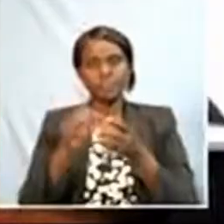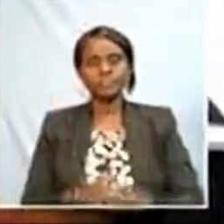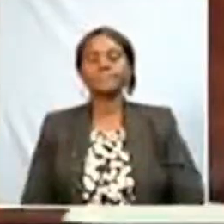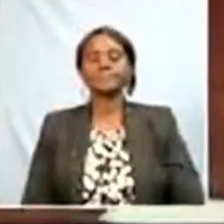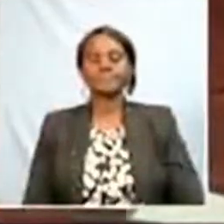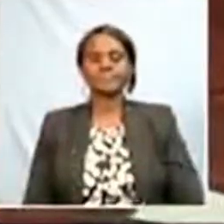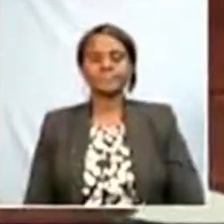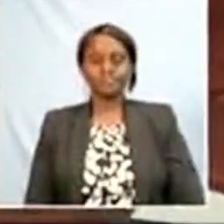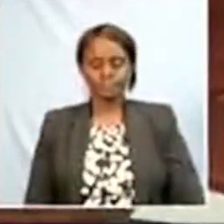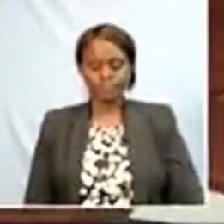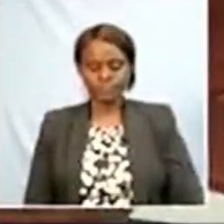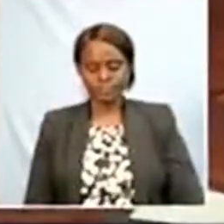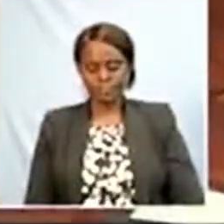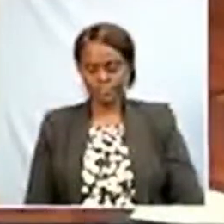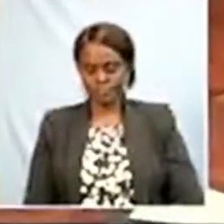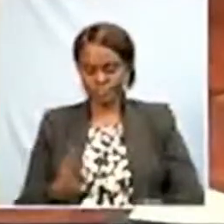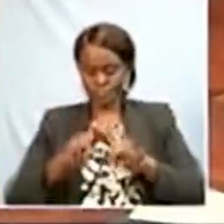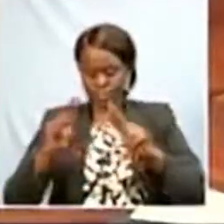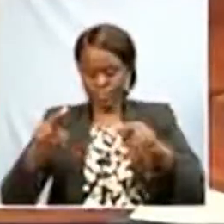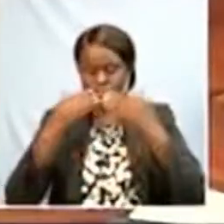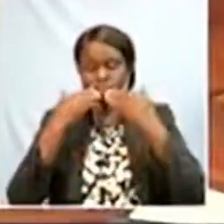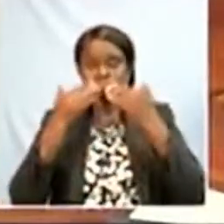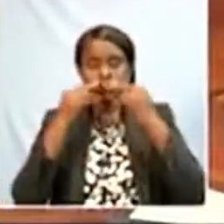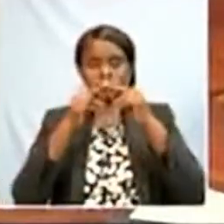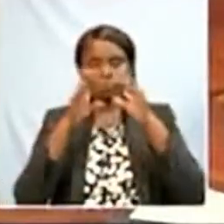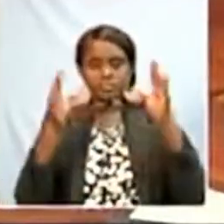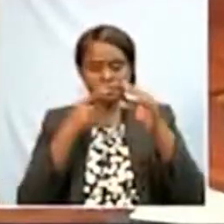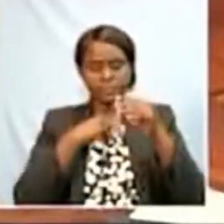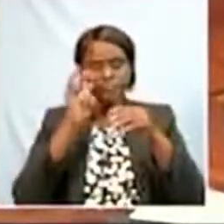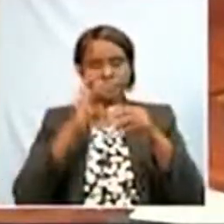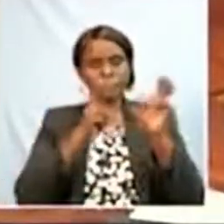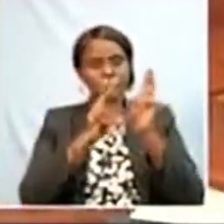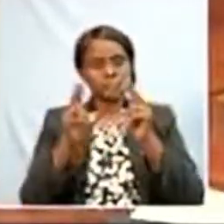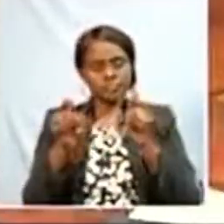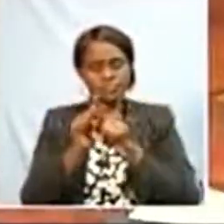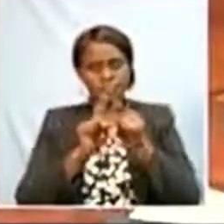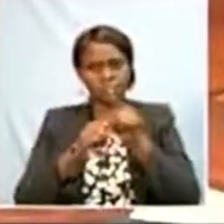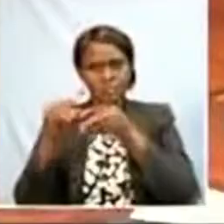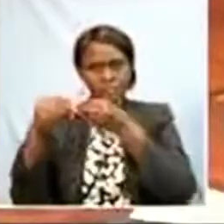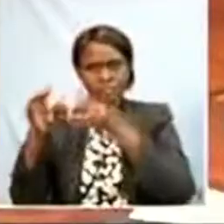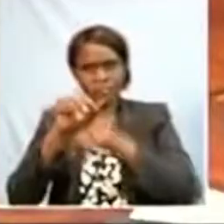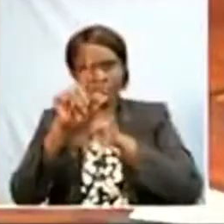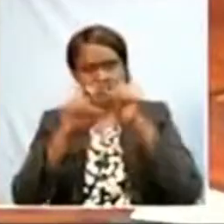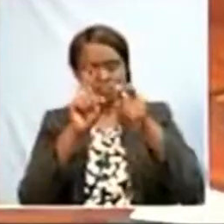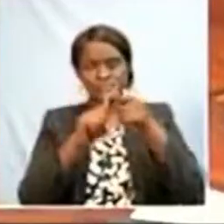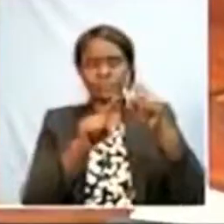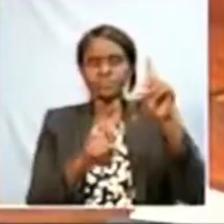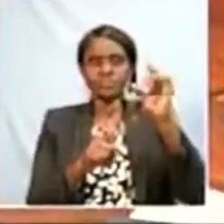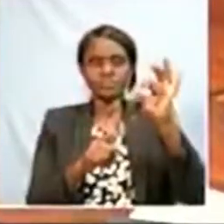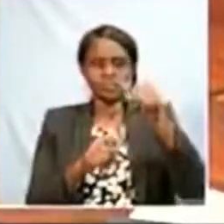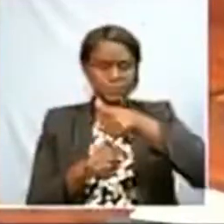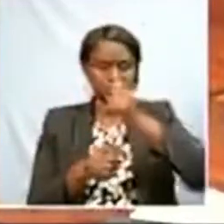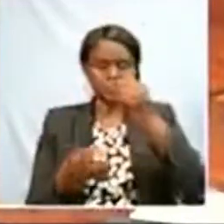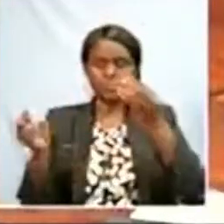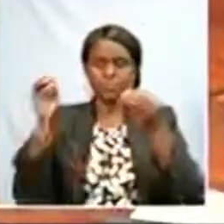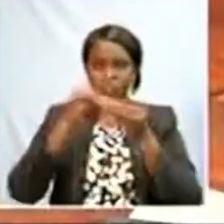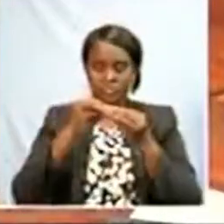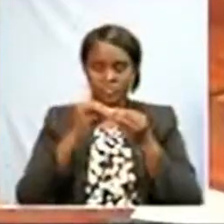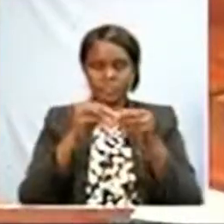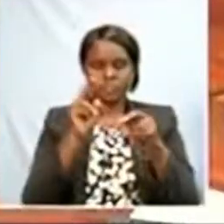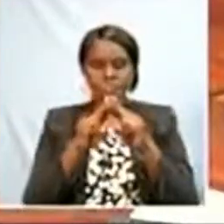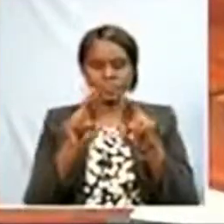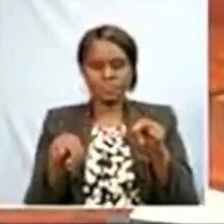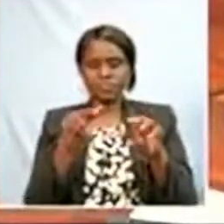Thank you, Chair. I may attempt to respond, and then I'll pass on the question to the DF also to add.